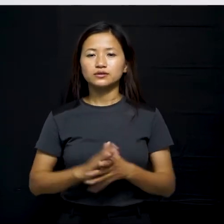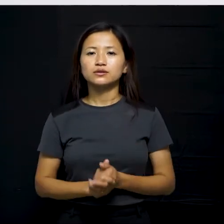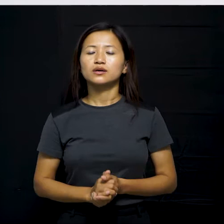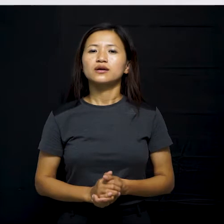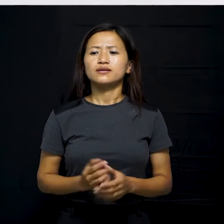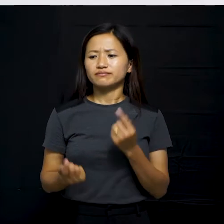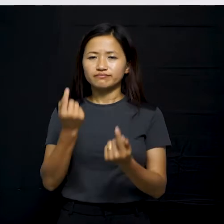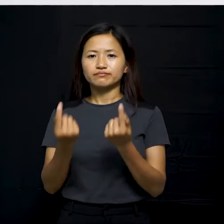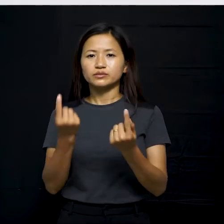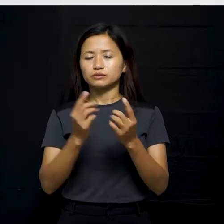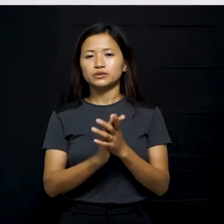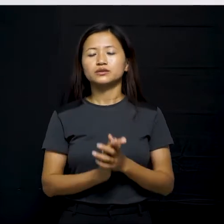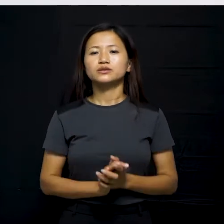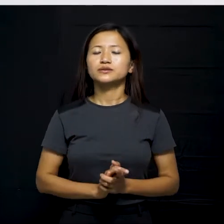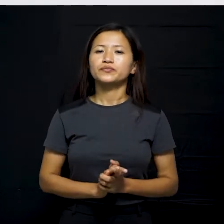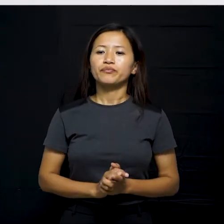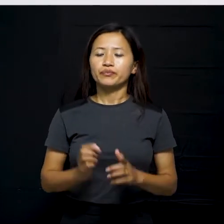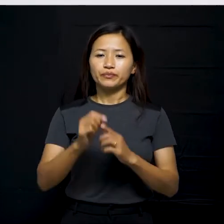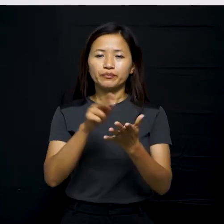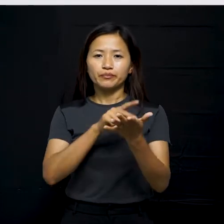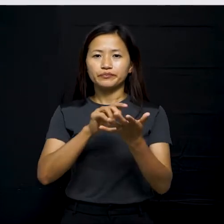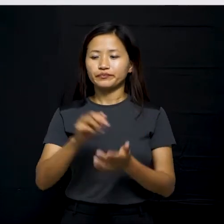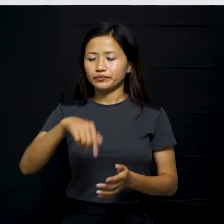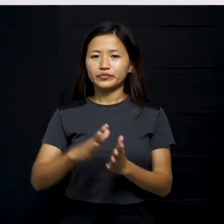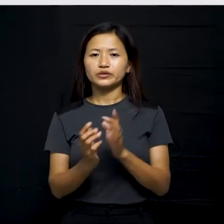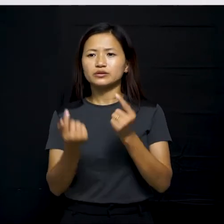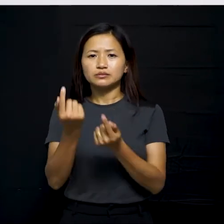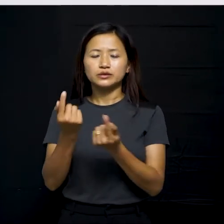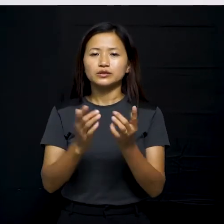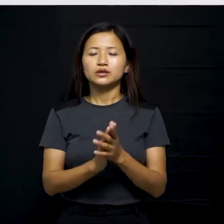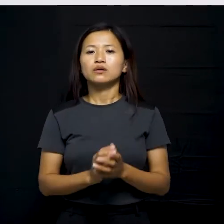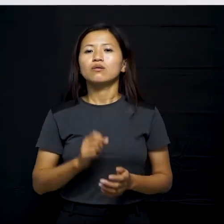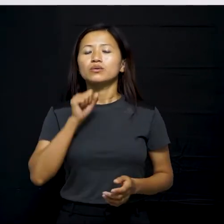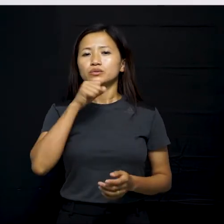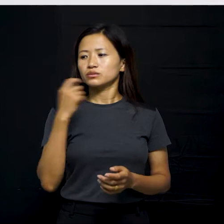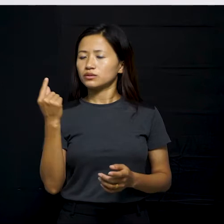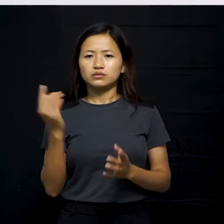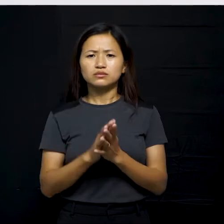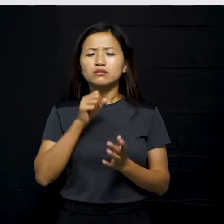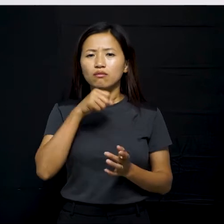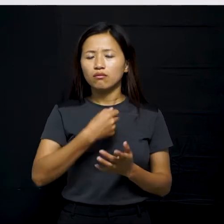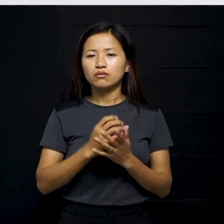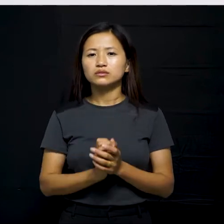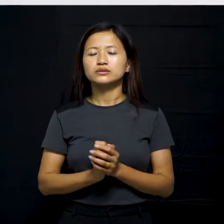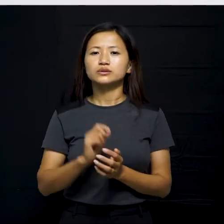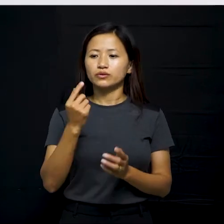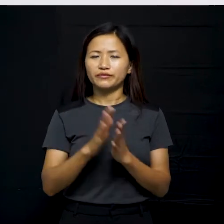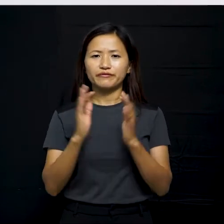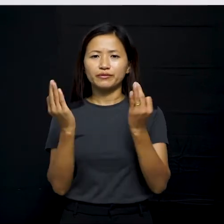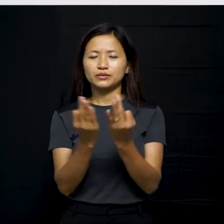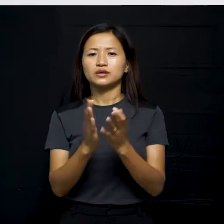some competition. So by taking part in these competitions, even the youth or the older ones, older members in the family, they